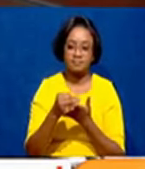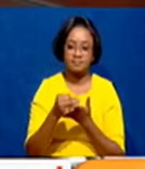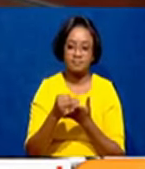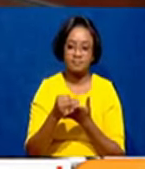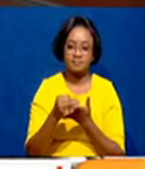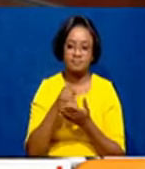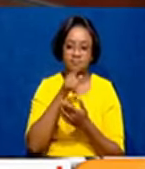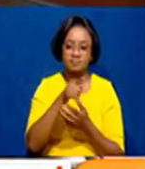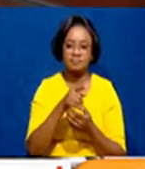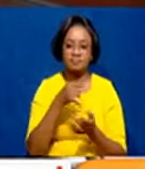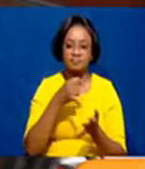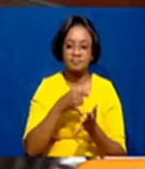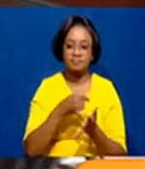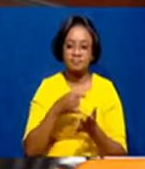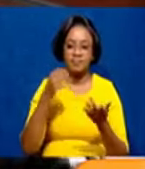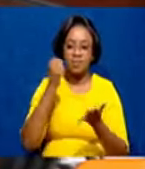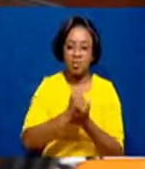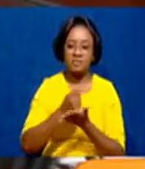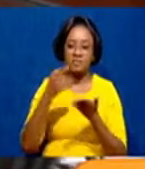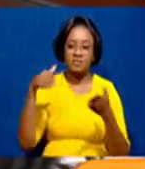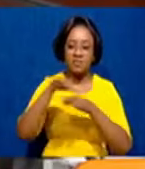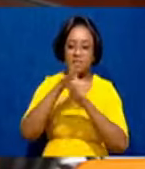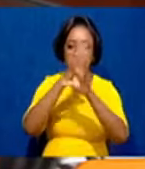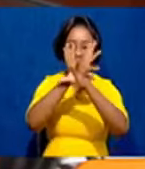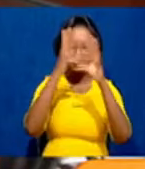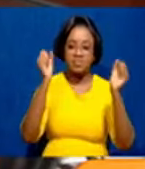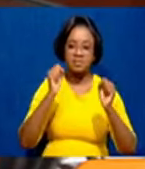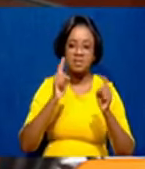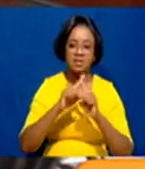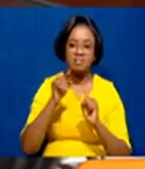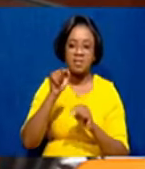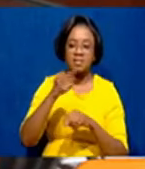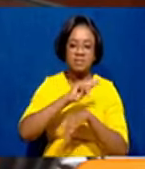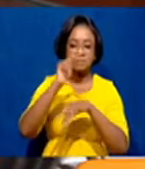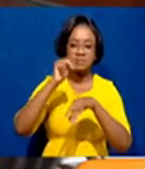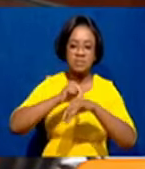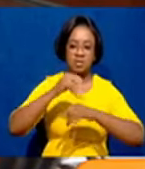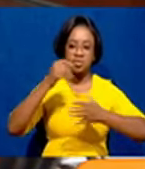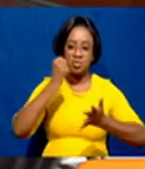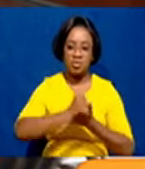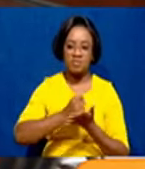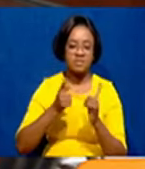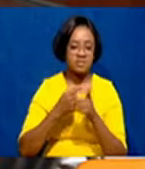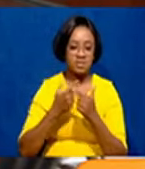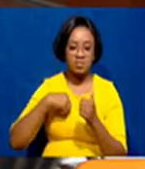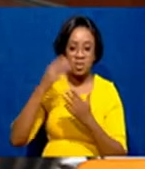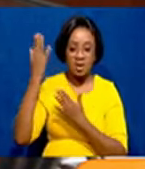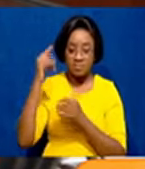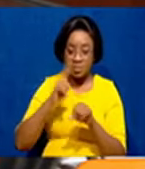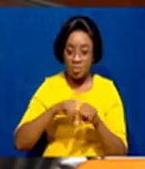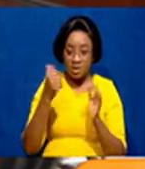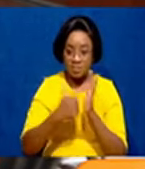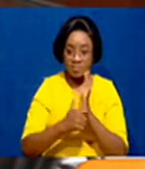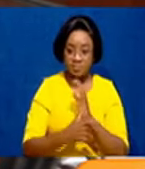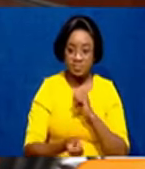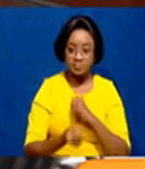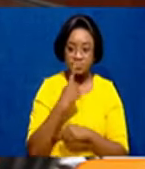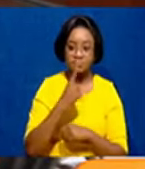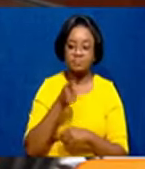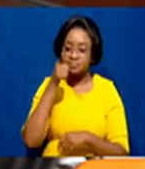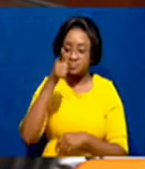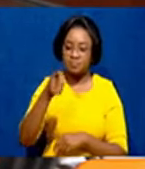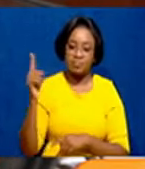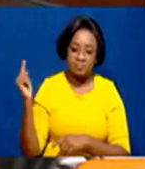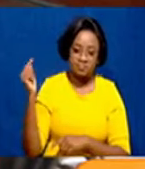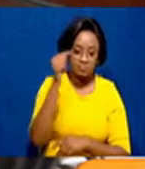that is domiciled in the office of the Deputy President. Being a national office, it is expected that when there is a disaster, they are the ones to